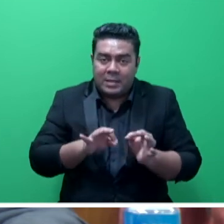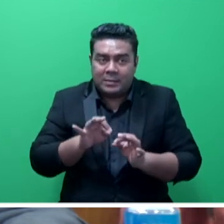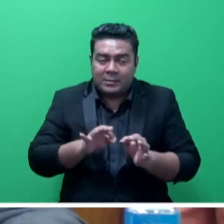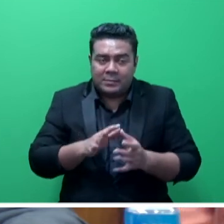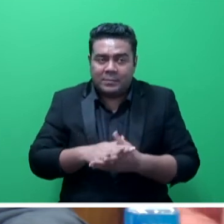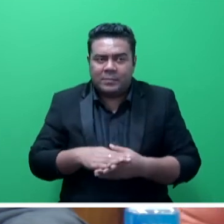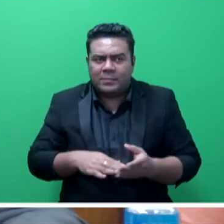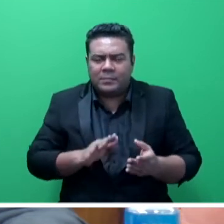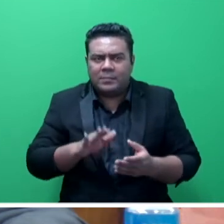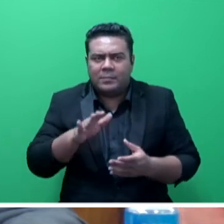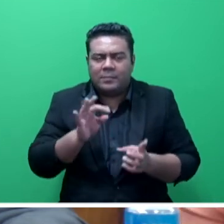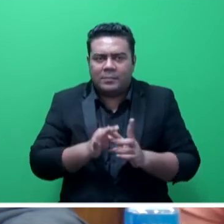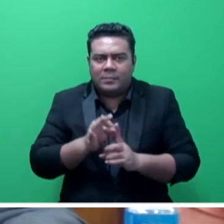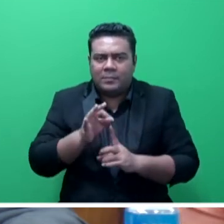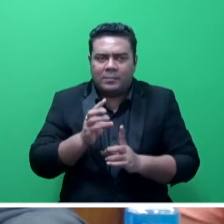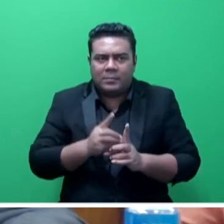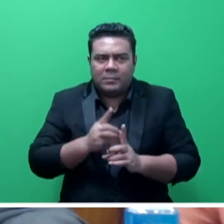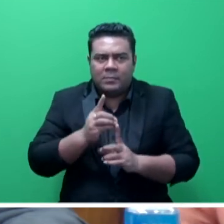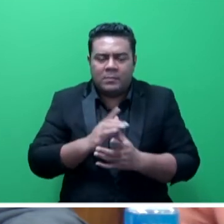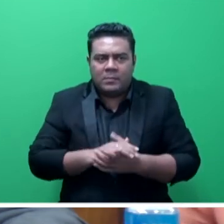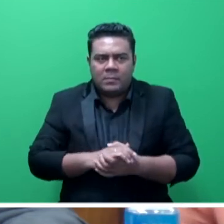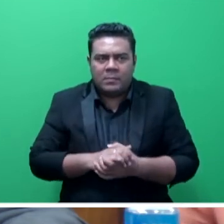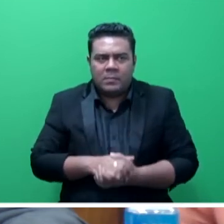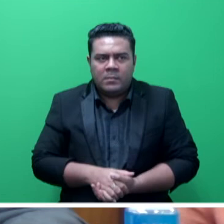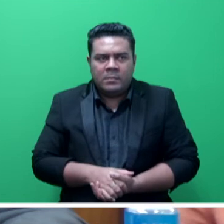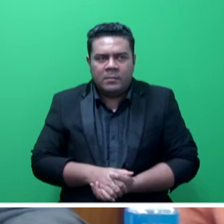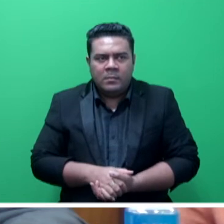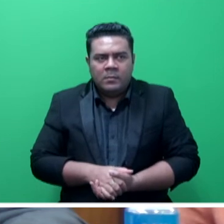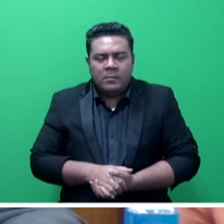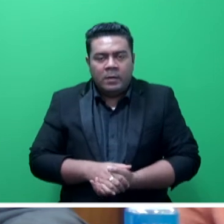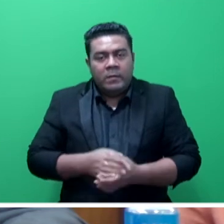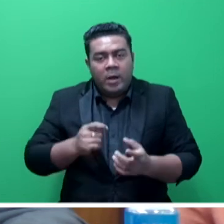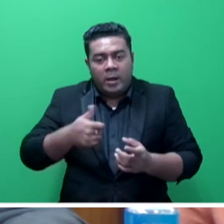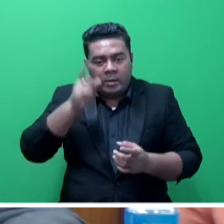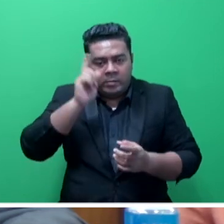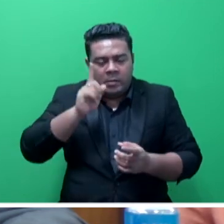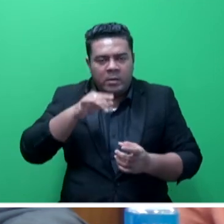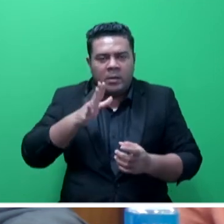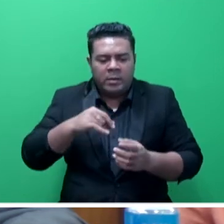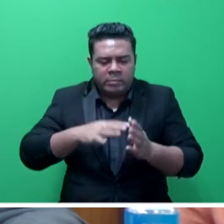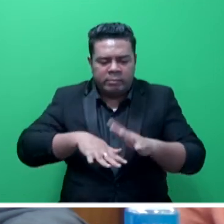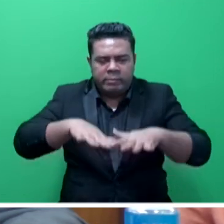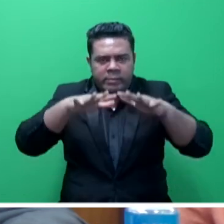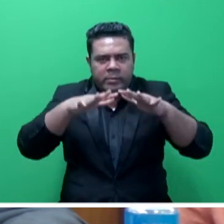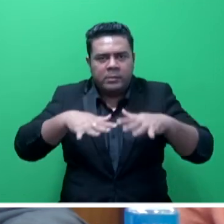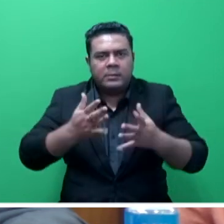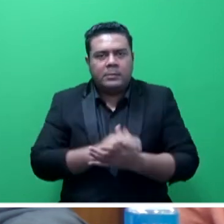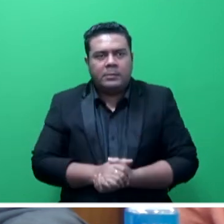develop the system to enhance the quality and the lead time for early warning of flash flooding. Finally, Mr. Speaker,